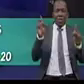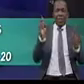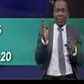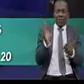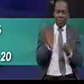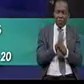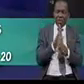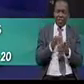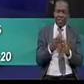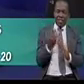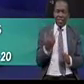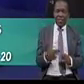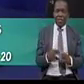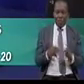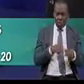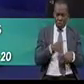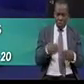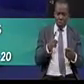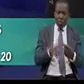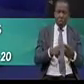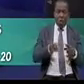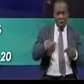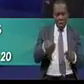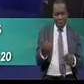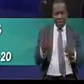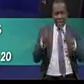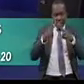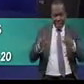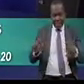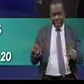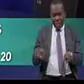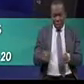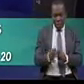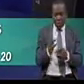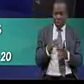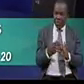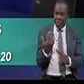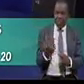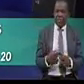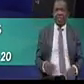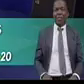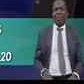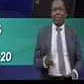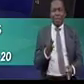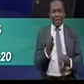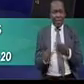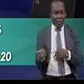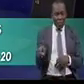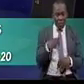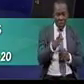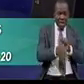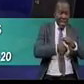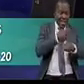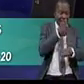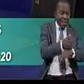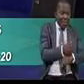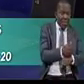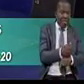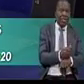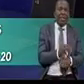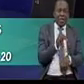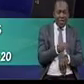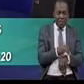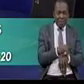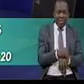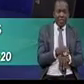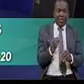other cities also. If you've established ministry and church in this place, after this day is the